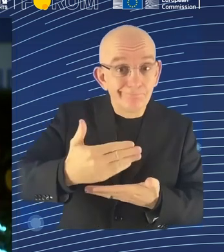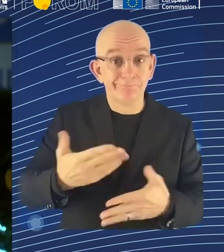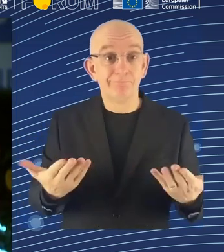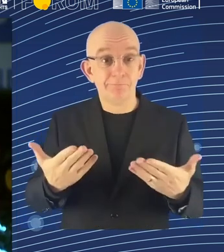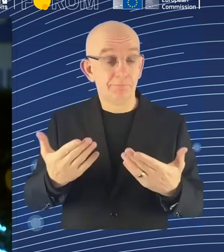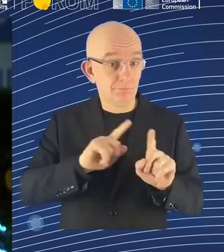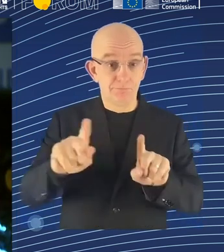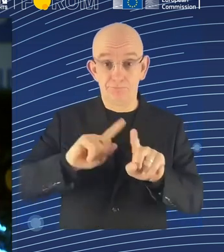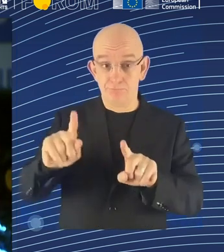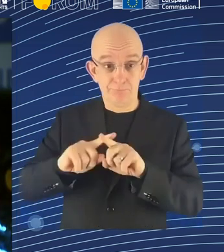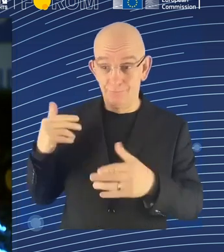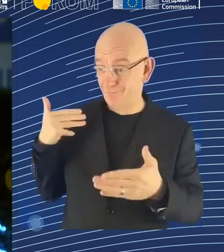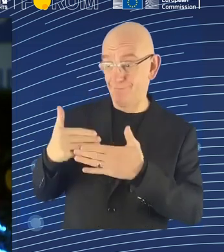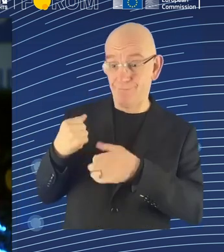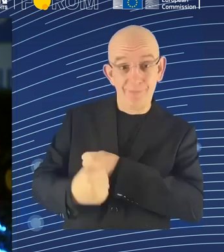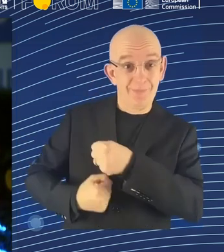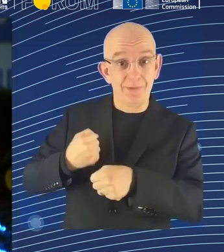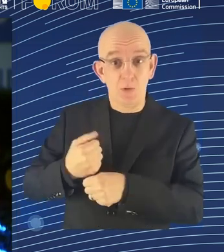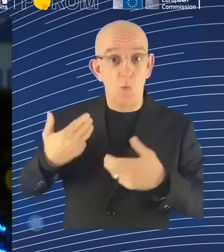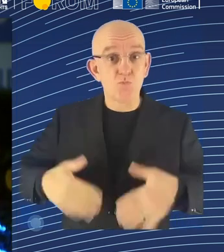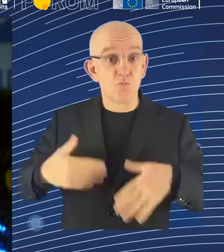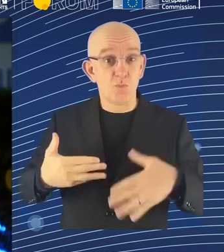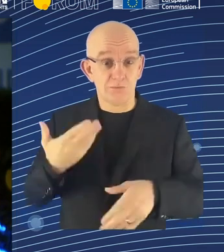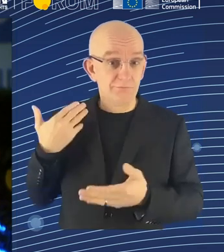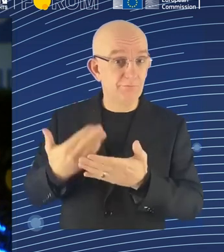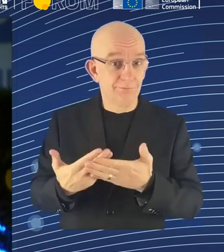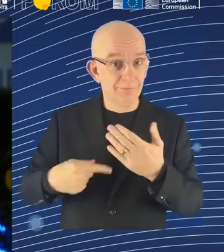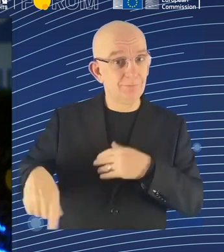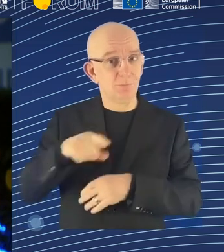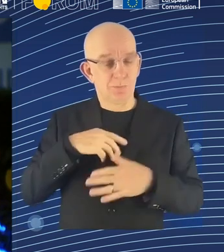companies working in these areas of technology, technologies that were going to have